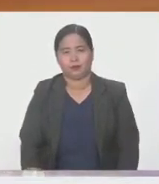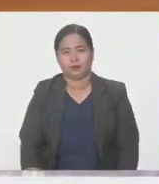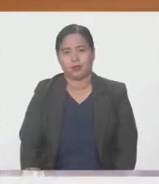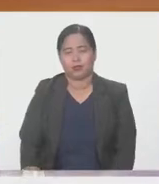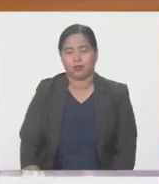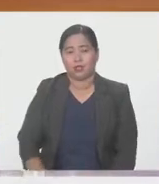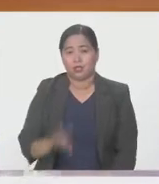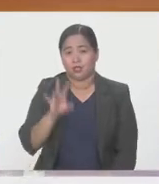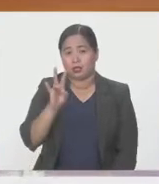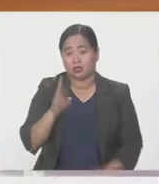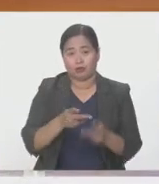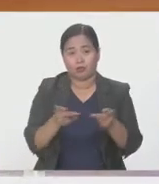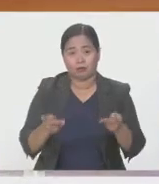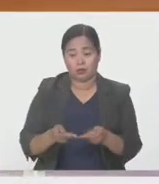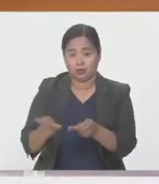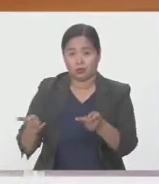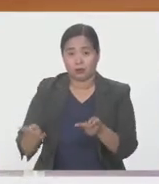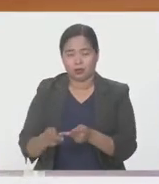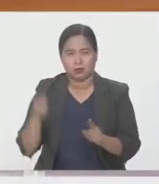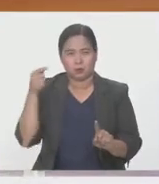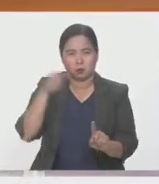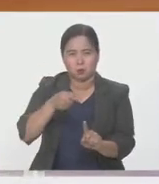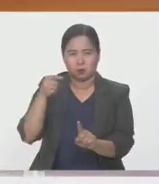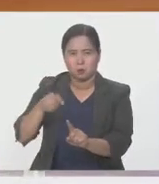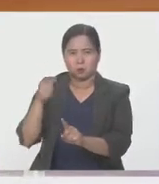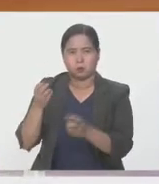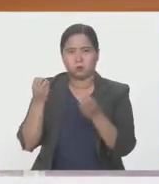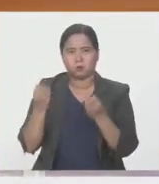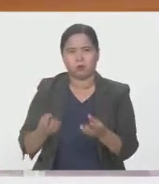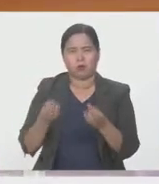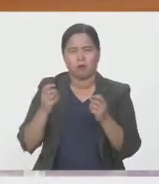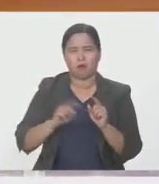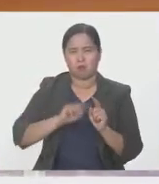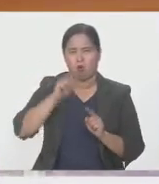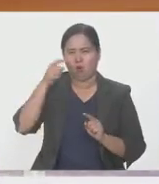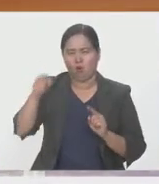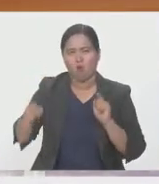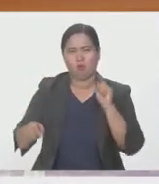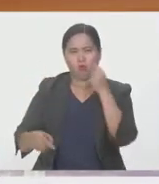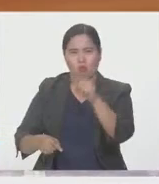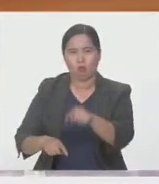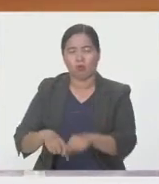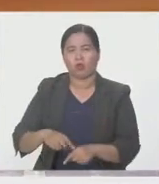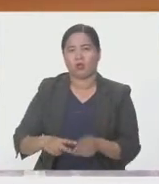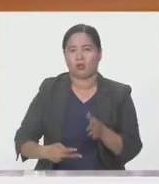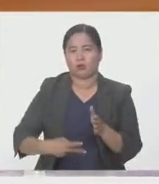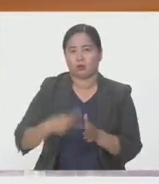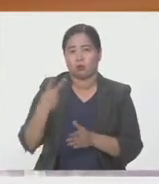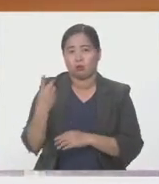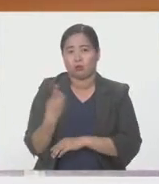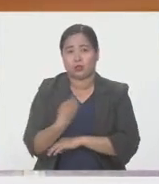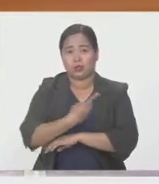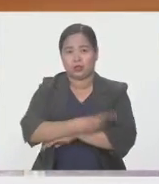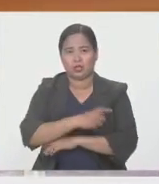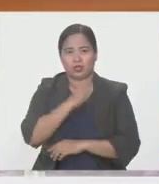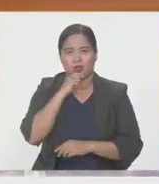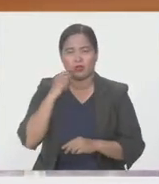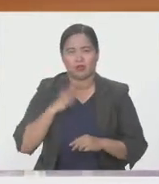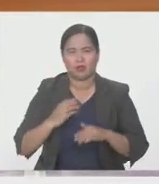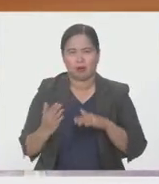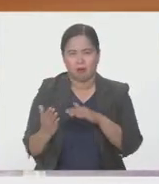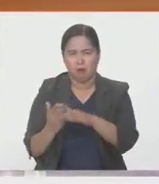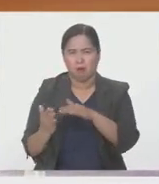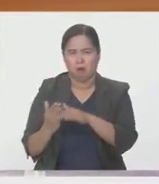At least 7 Russian territories were targeted by dozens of unmanned drones, marking a second day of apparent Ukrainian strikes